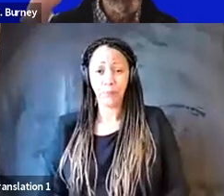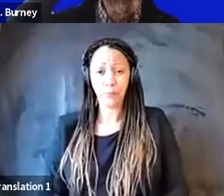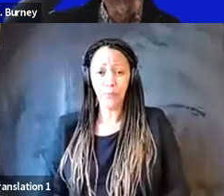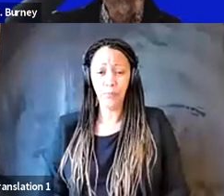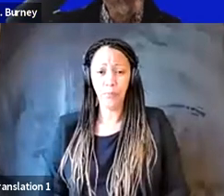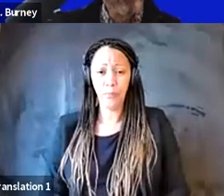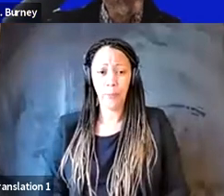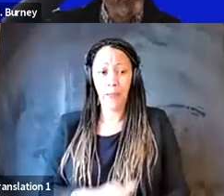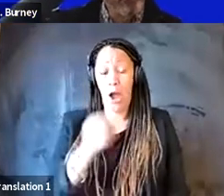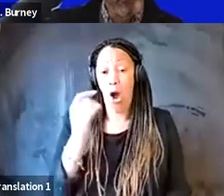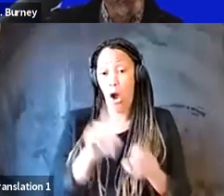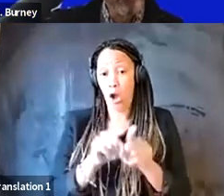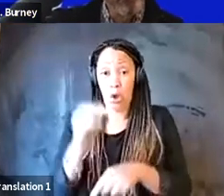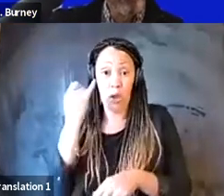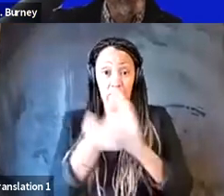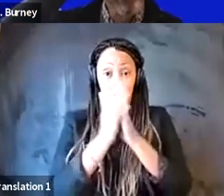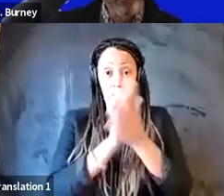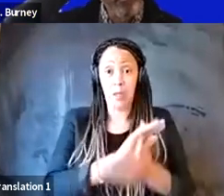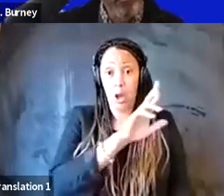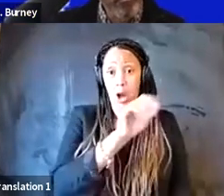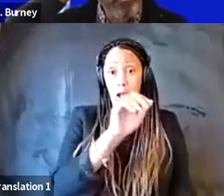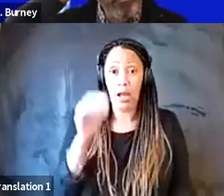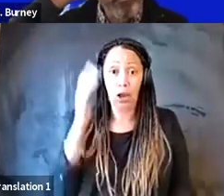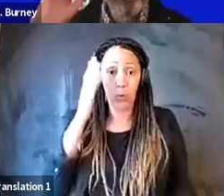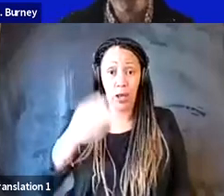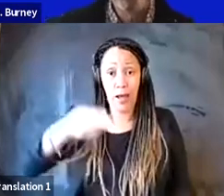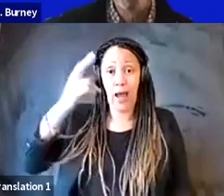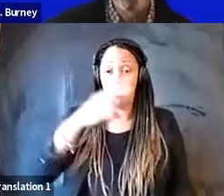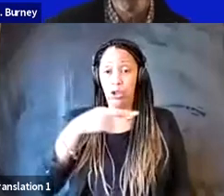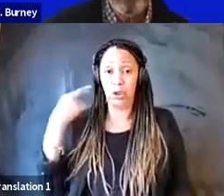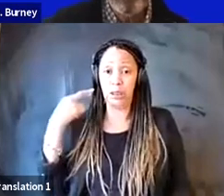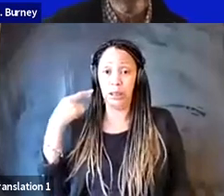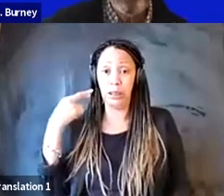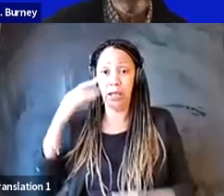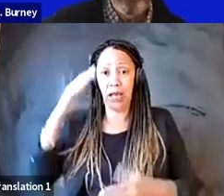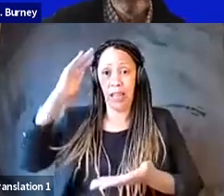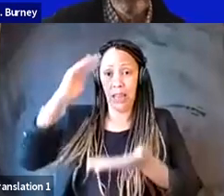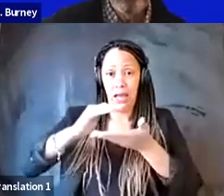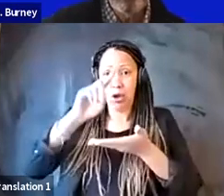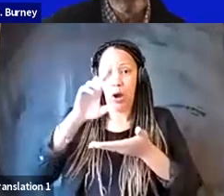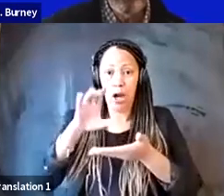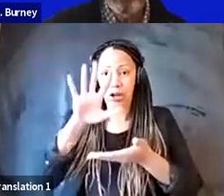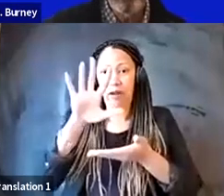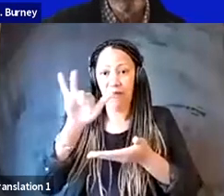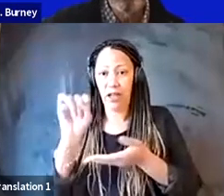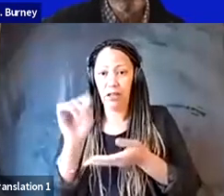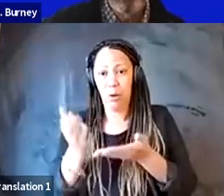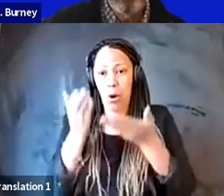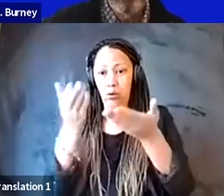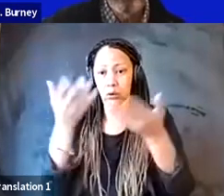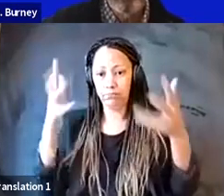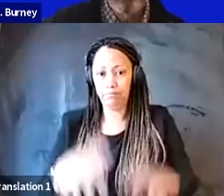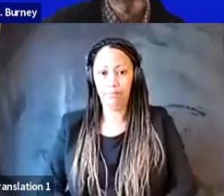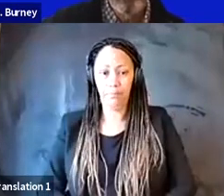you agree to height restrictions on the transition less than the 105 foot proposed? This